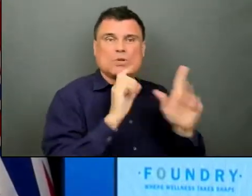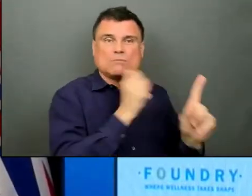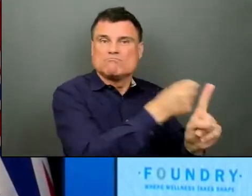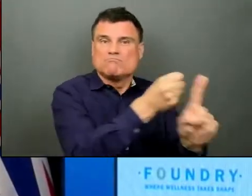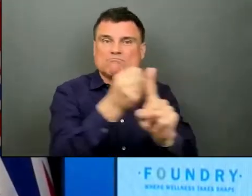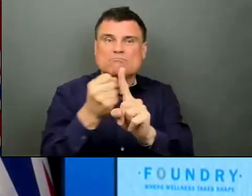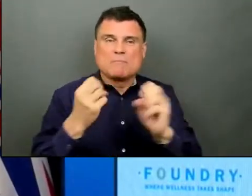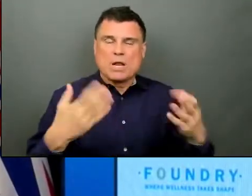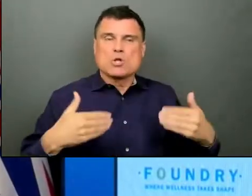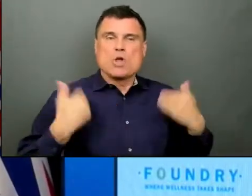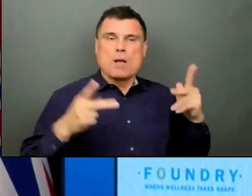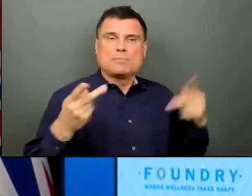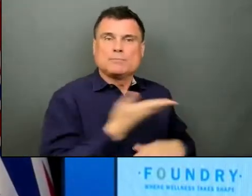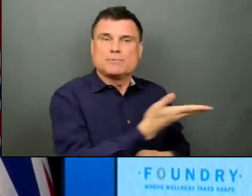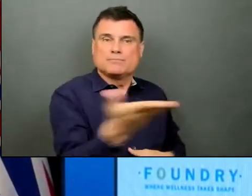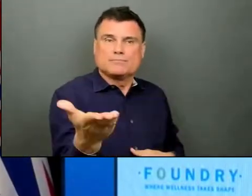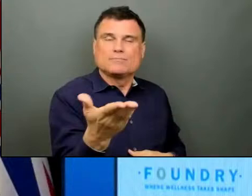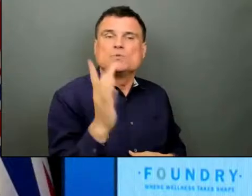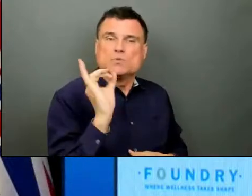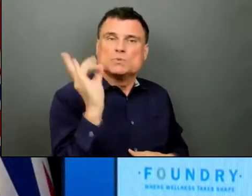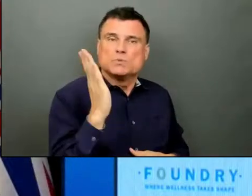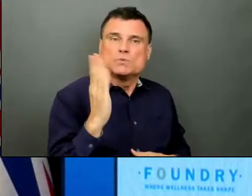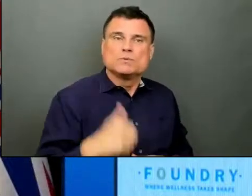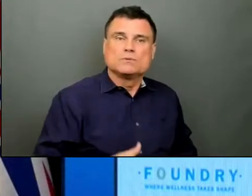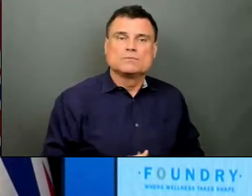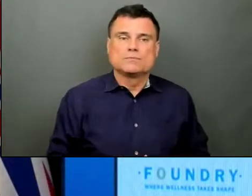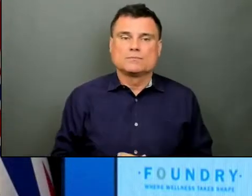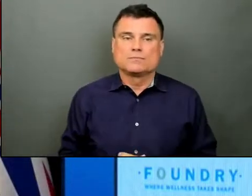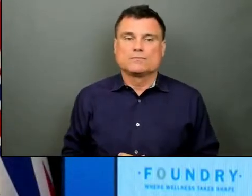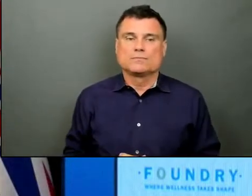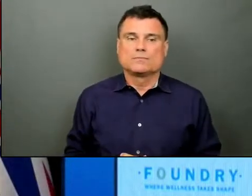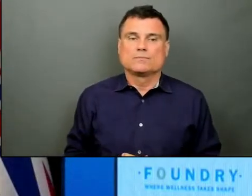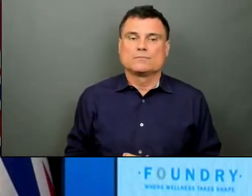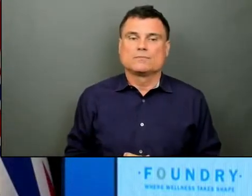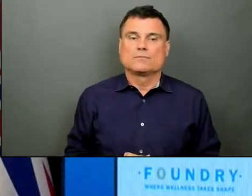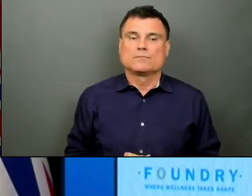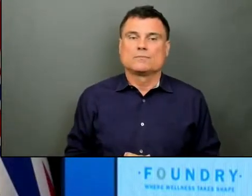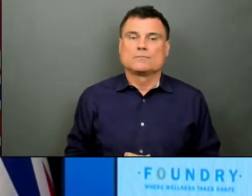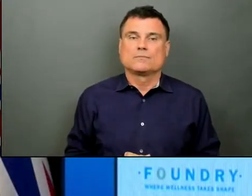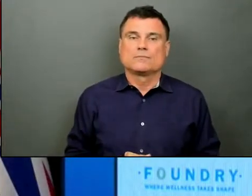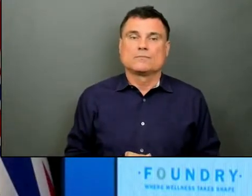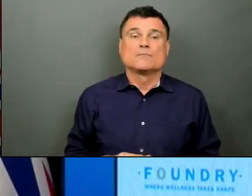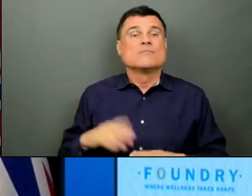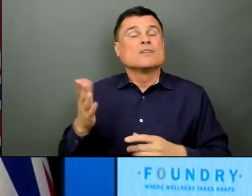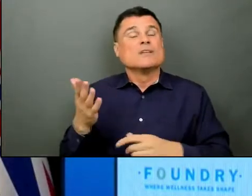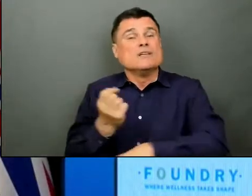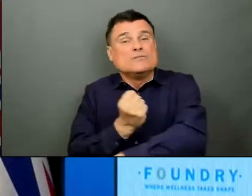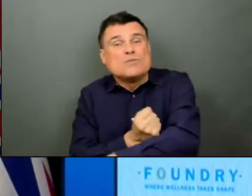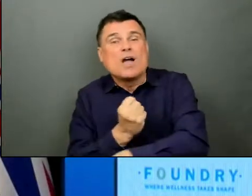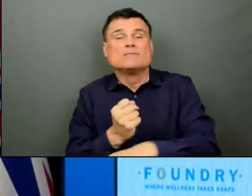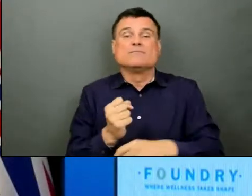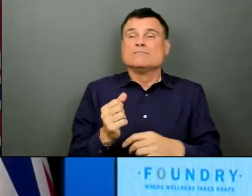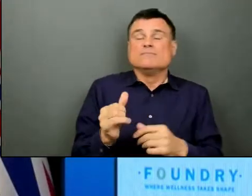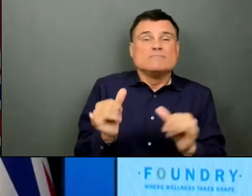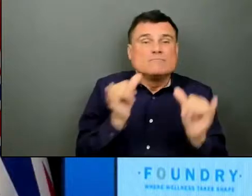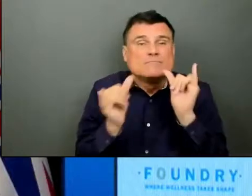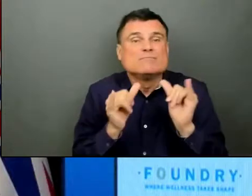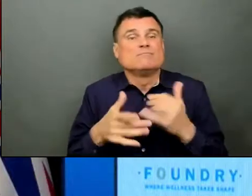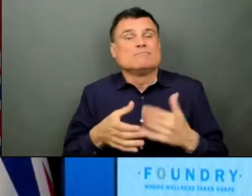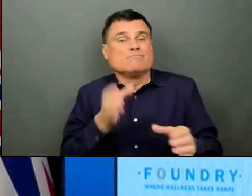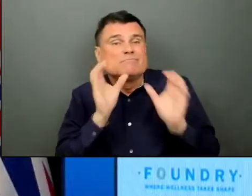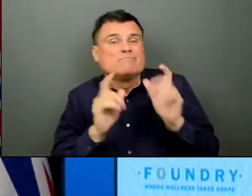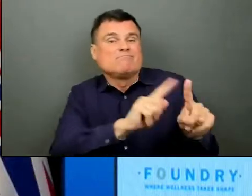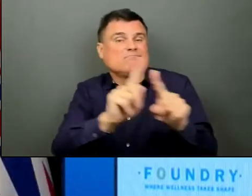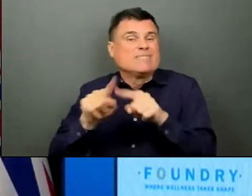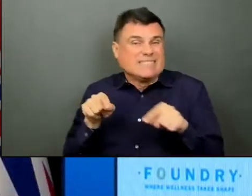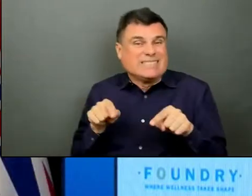services, we're now seeing the most toxic drug environment with an unimaginable number of tragedies.